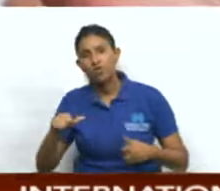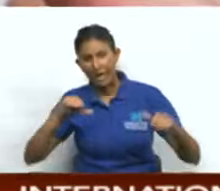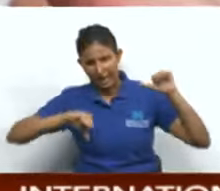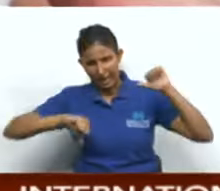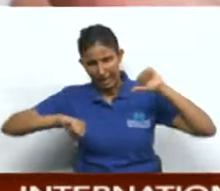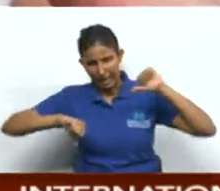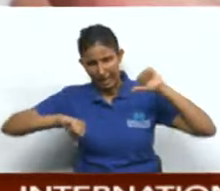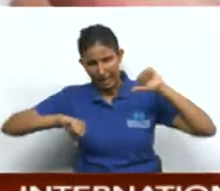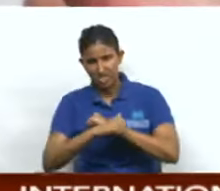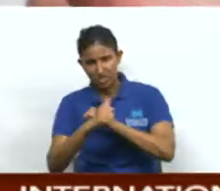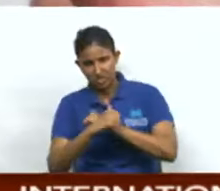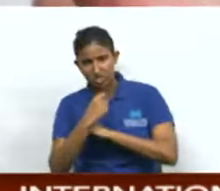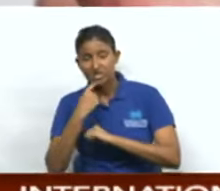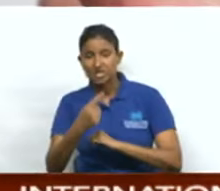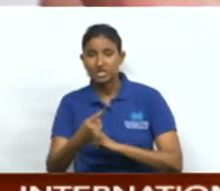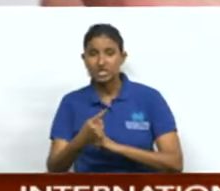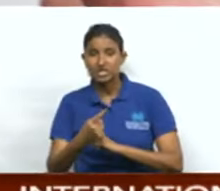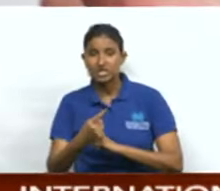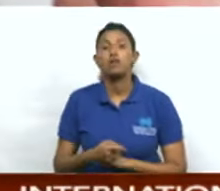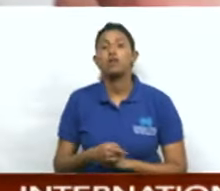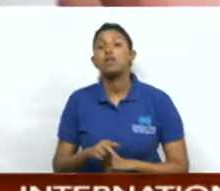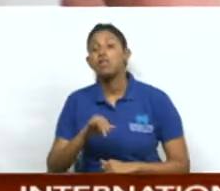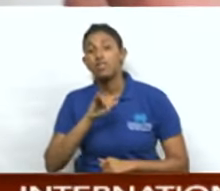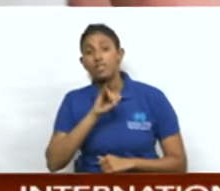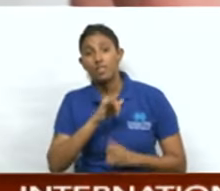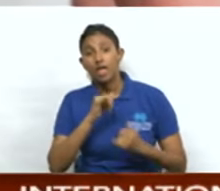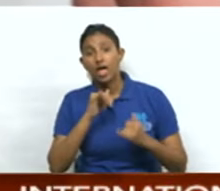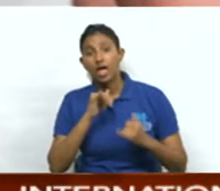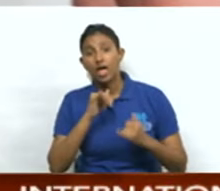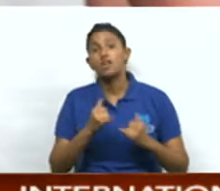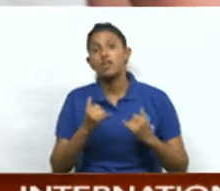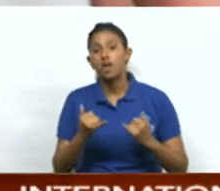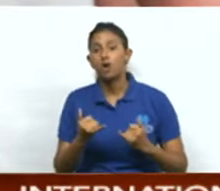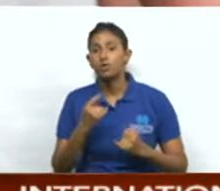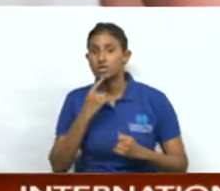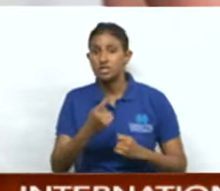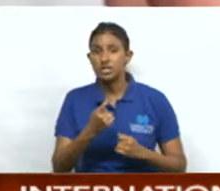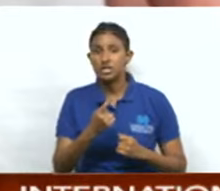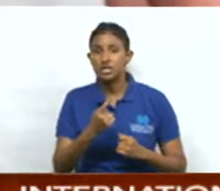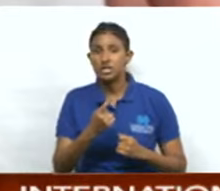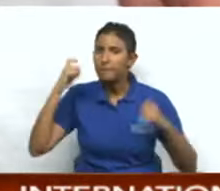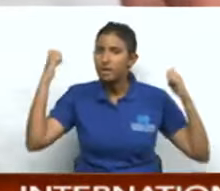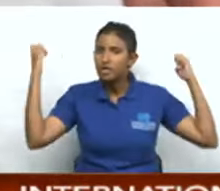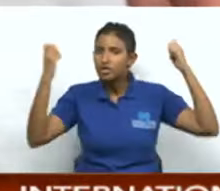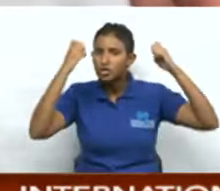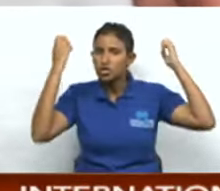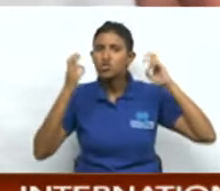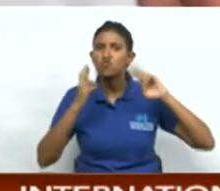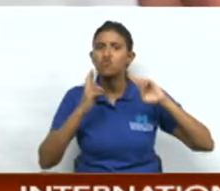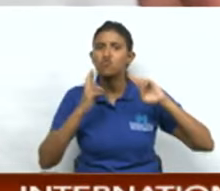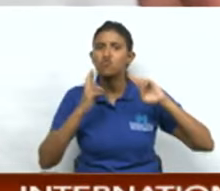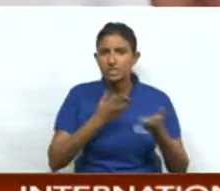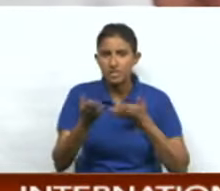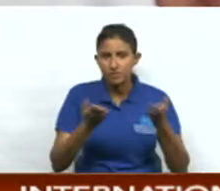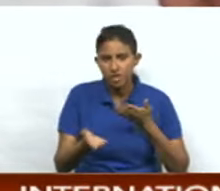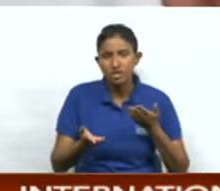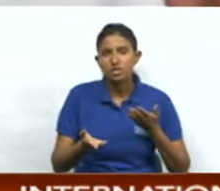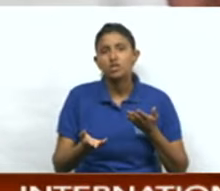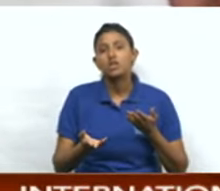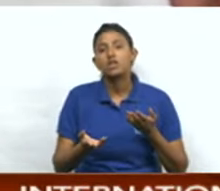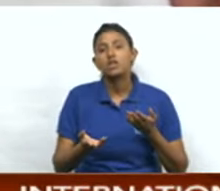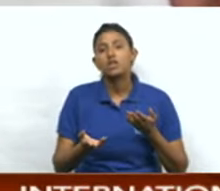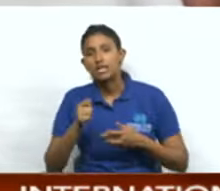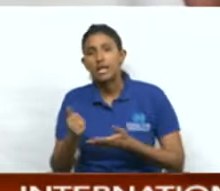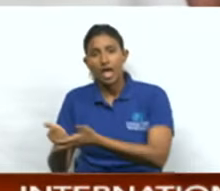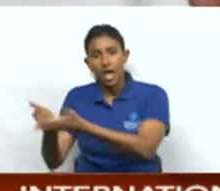needed resources, streamlines emergency response and allows the U.S. territory to seek federal help. The government also froze